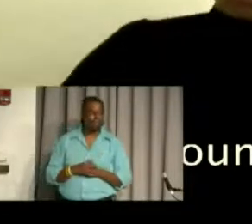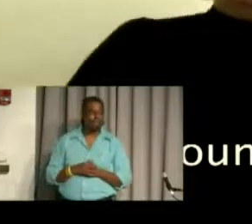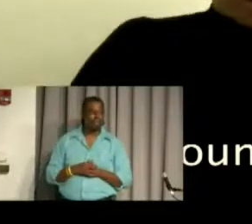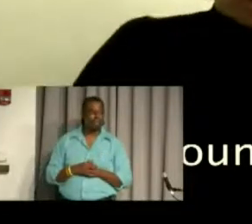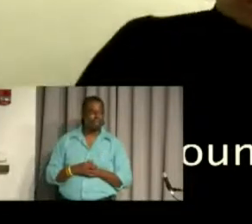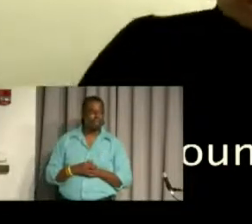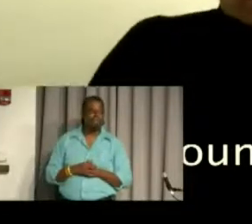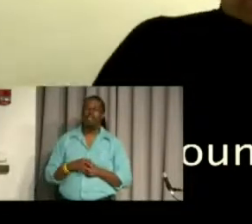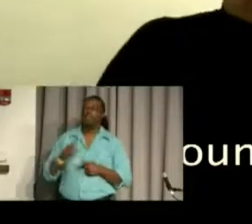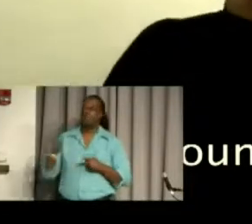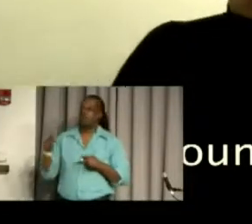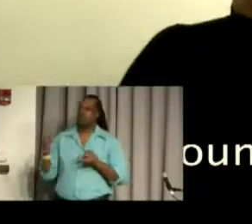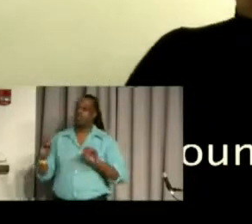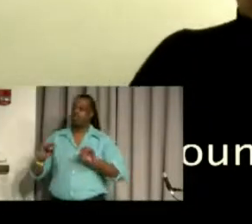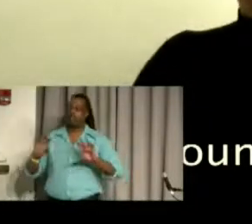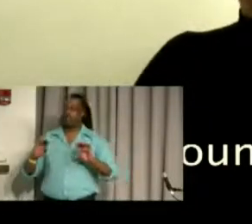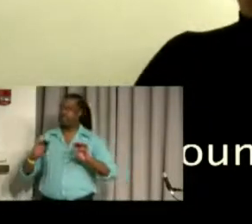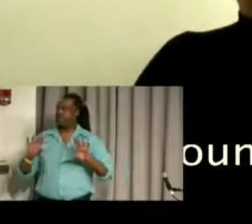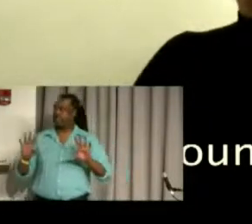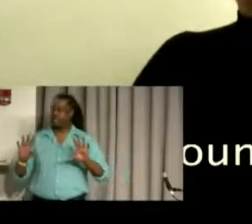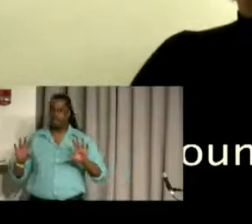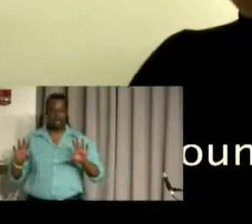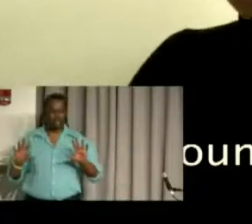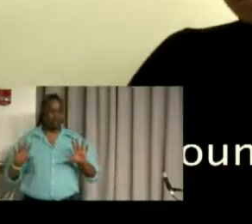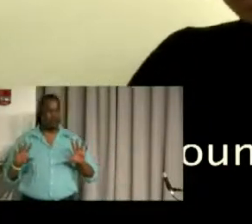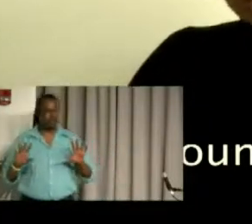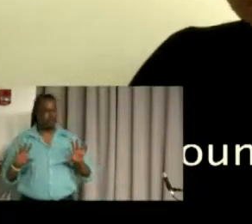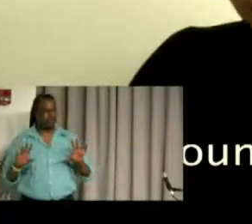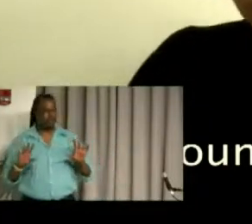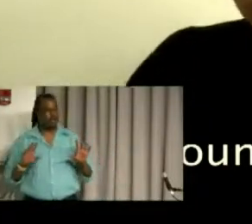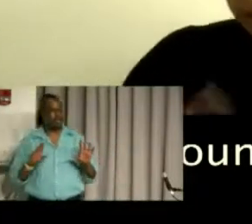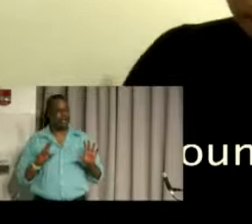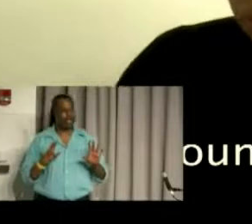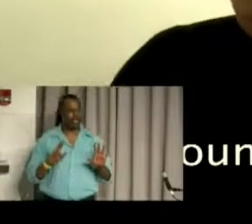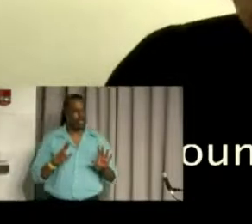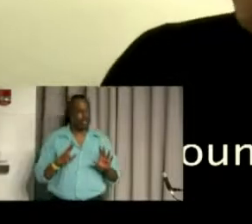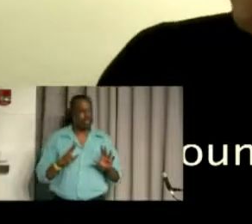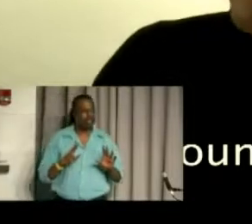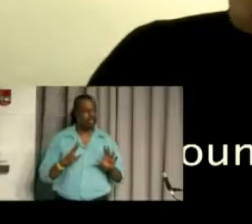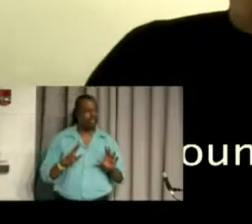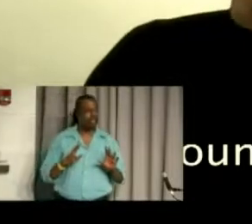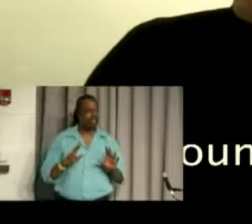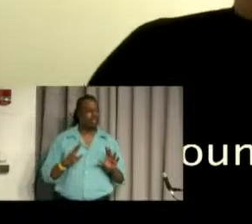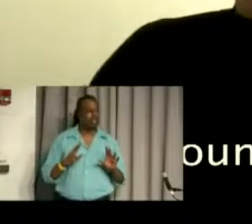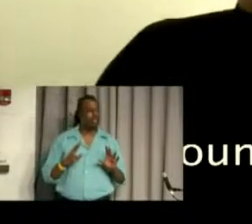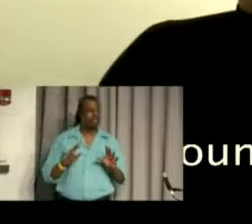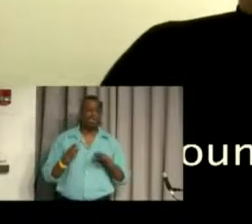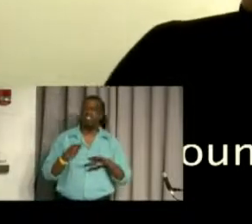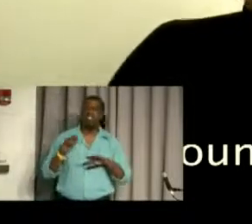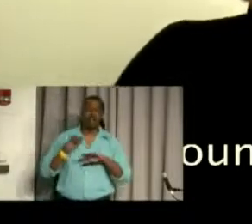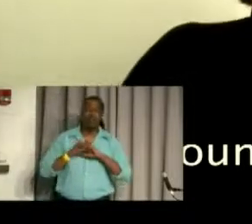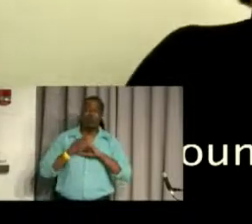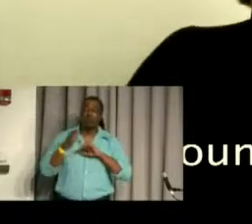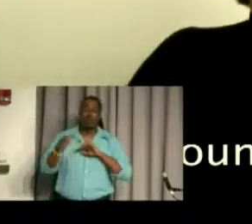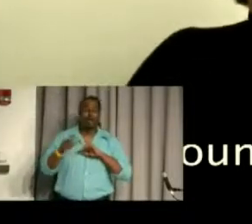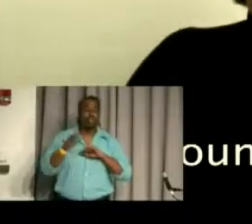just to clarify, in the U.S. state of Louisiana is across the United